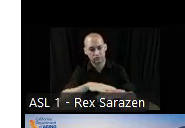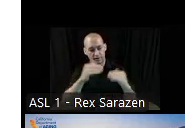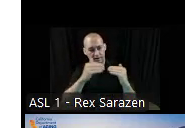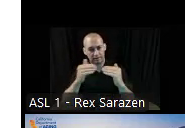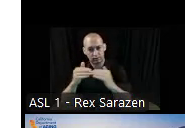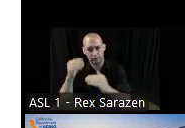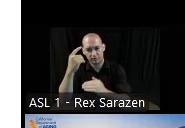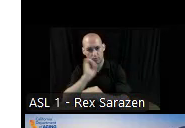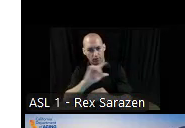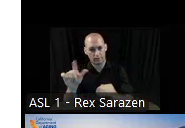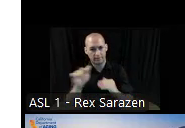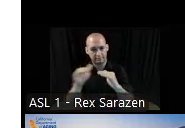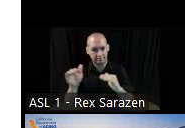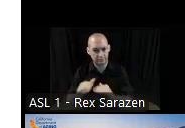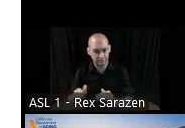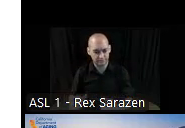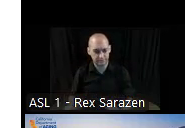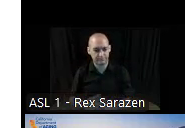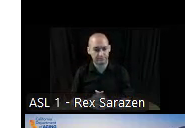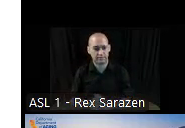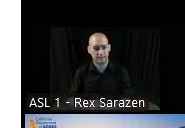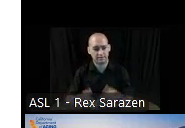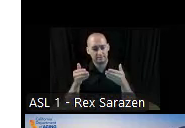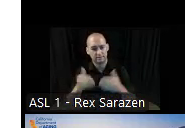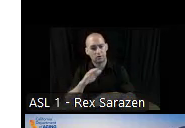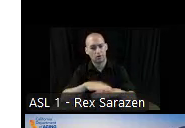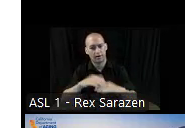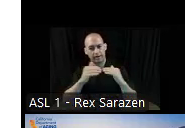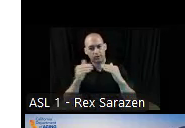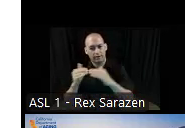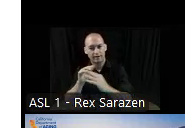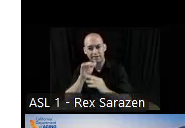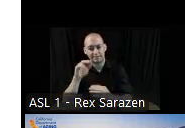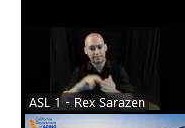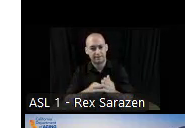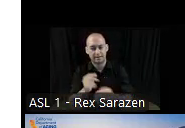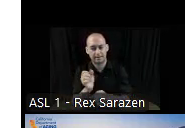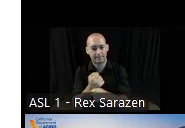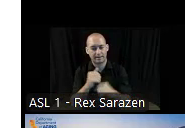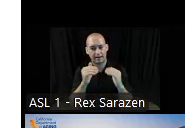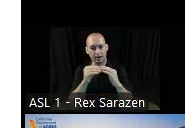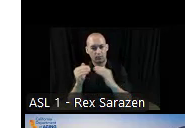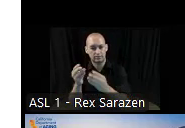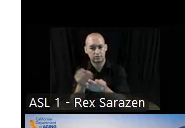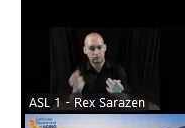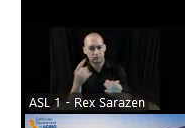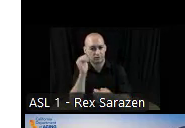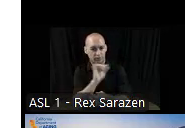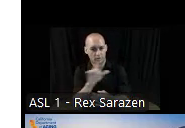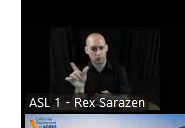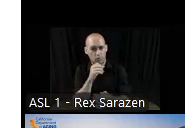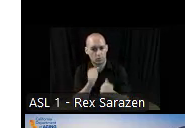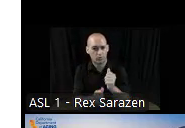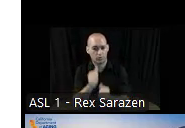3, centering around equity does not just mean creating equitable solutions for all older adults and adults living with